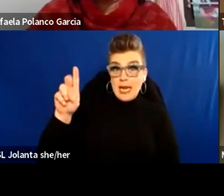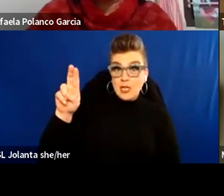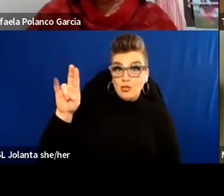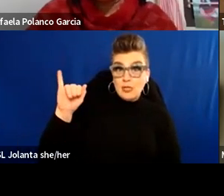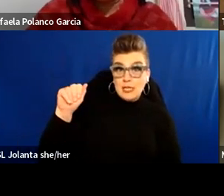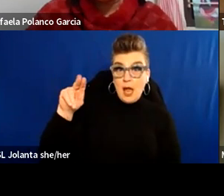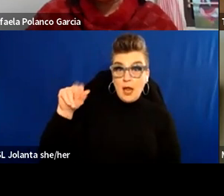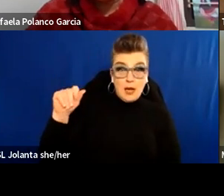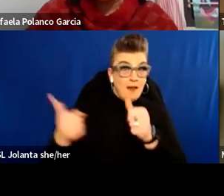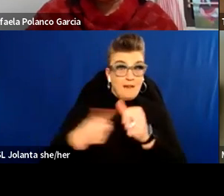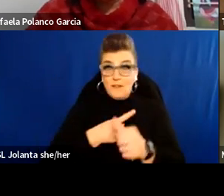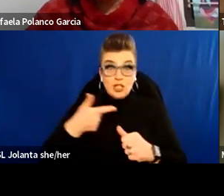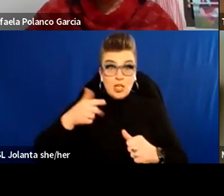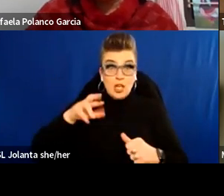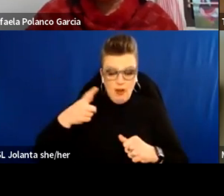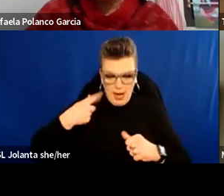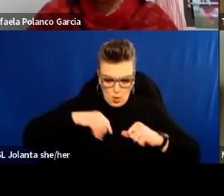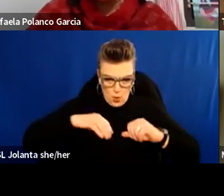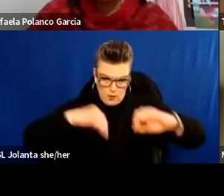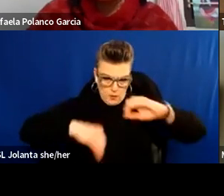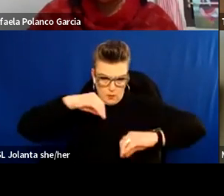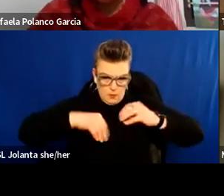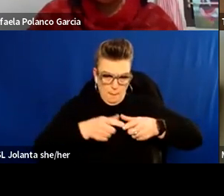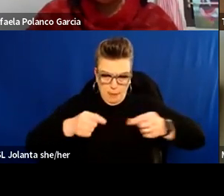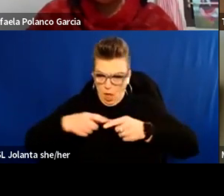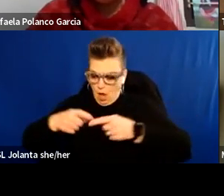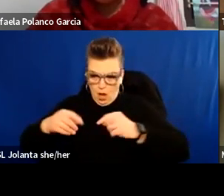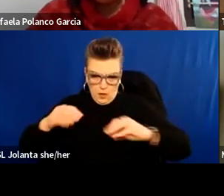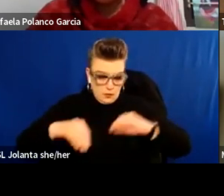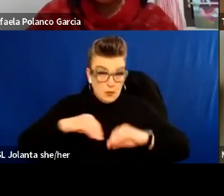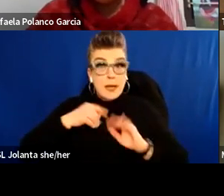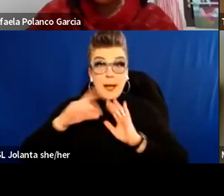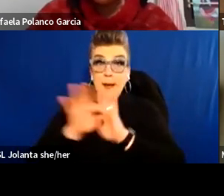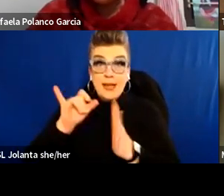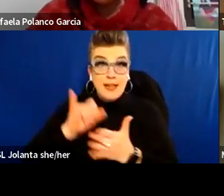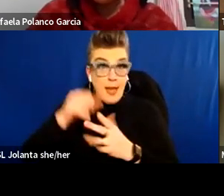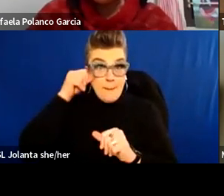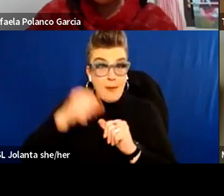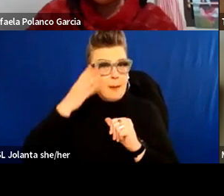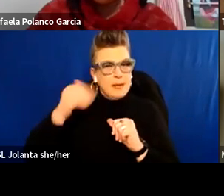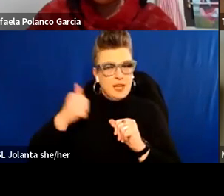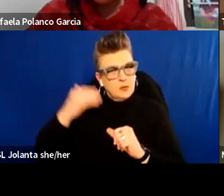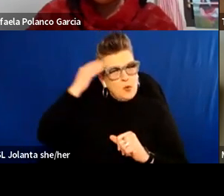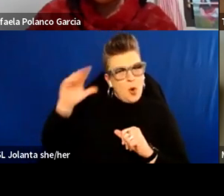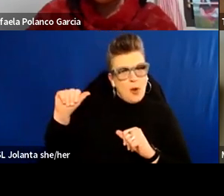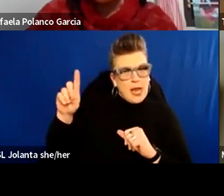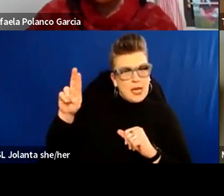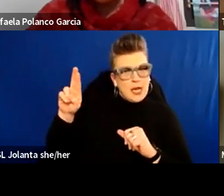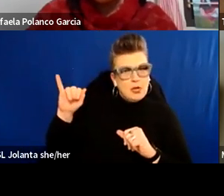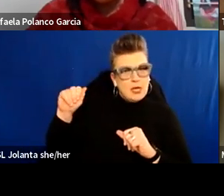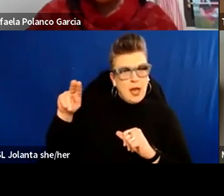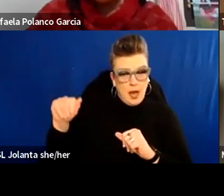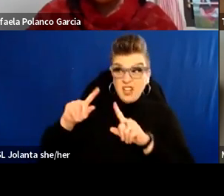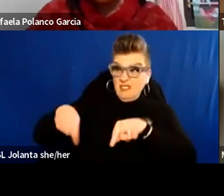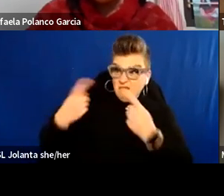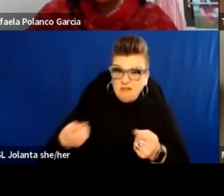played with power pattern blocks the reason why i picked that memory is because i've known adrian since going to abcd